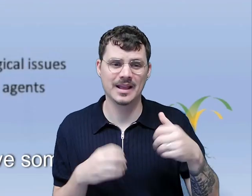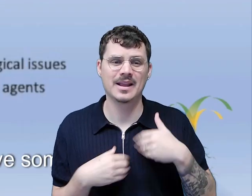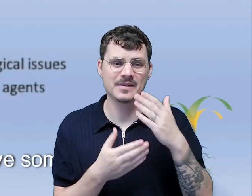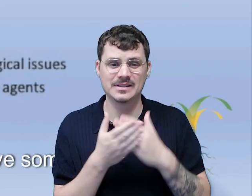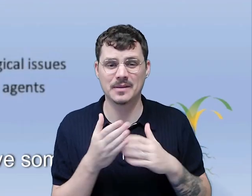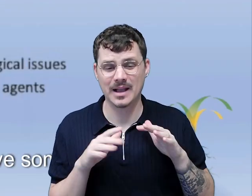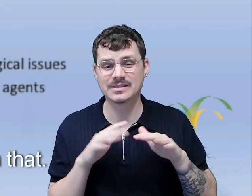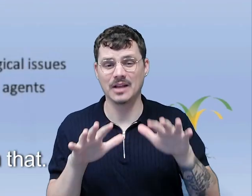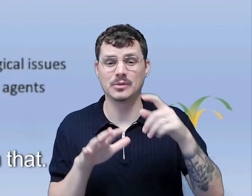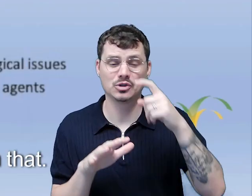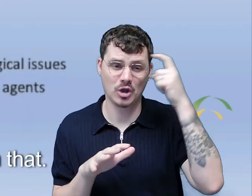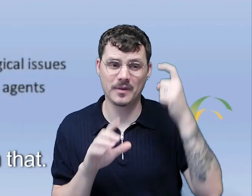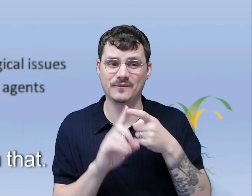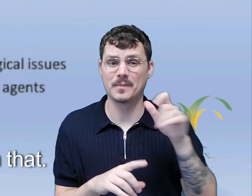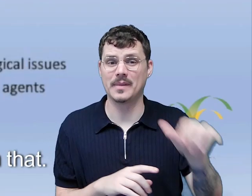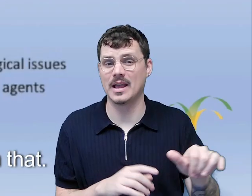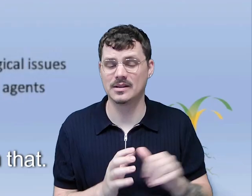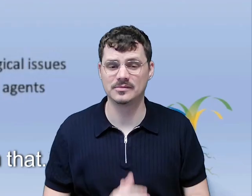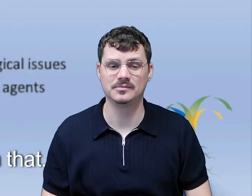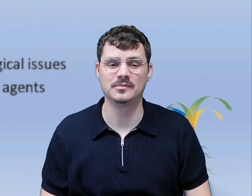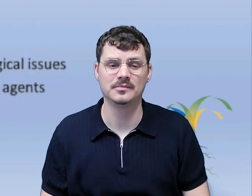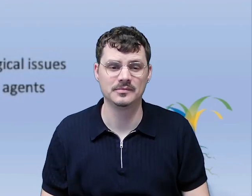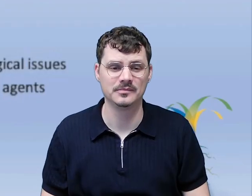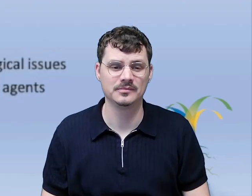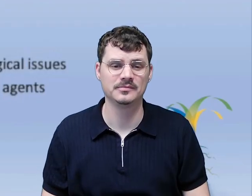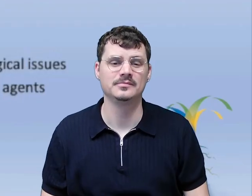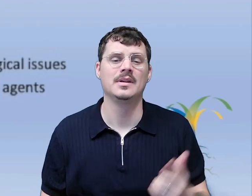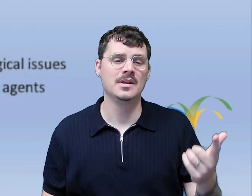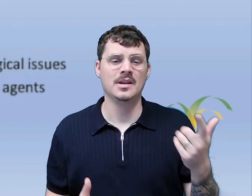operations, and they can have some residual anxiety and trauma from that.